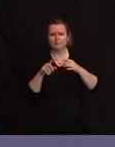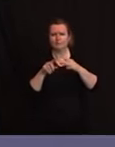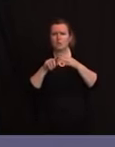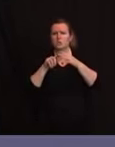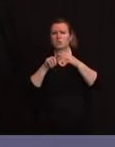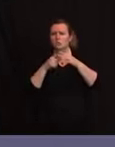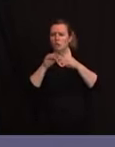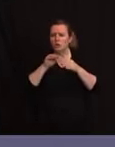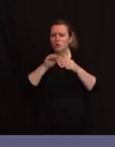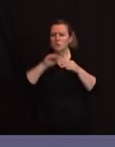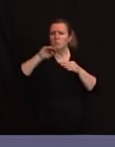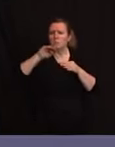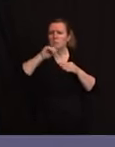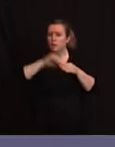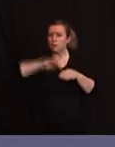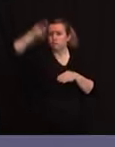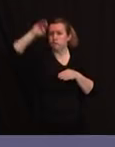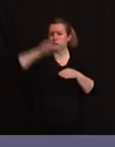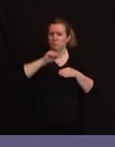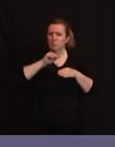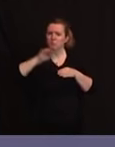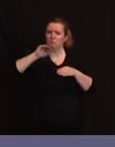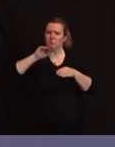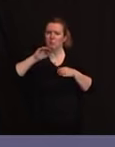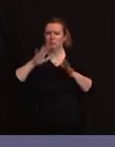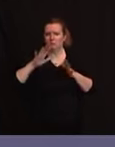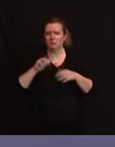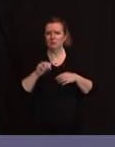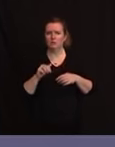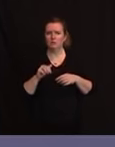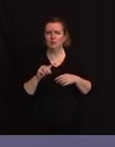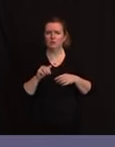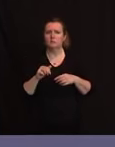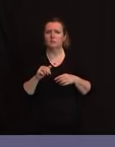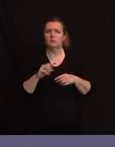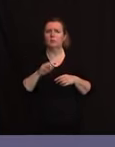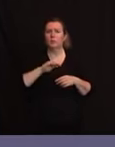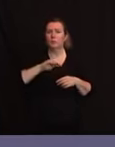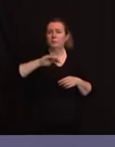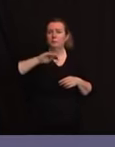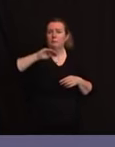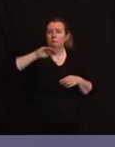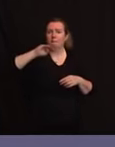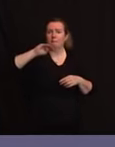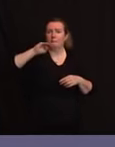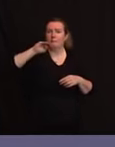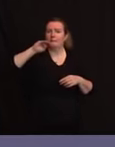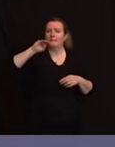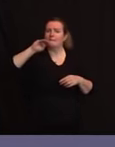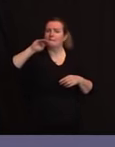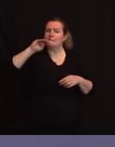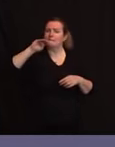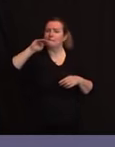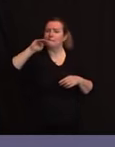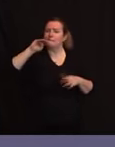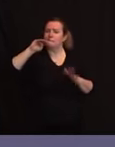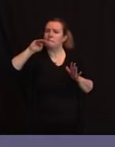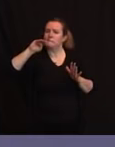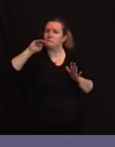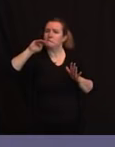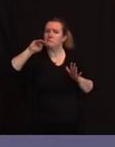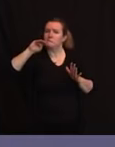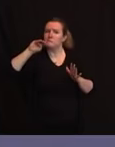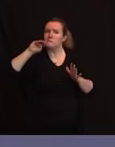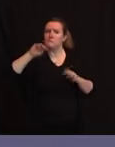each day. And secondly, the curve of the number of positives, just based on the denominator from the day before,